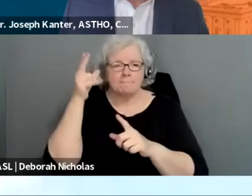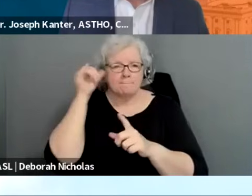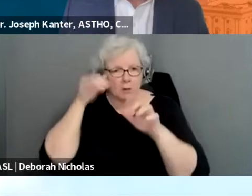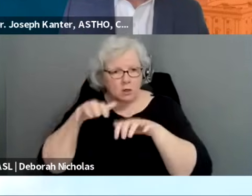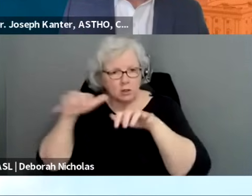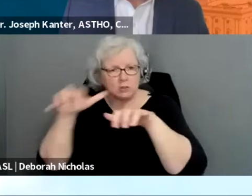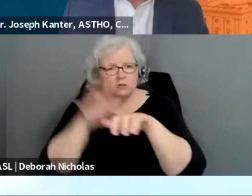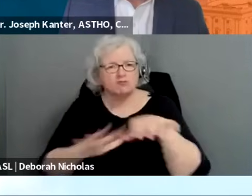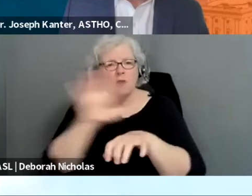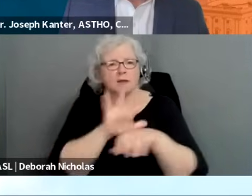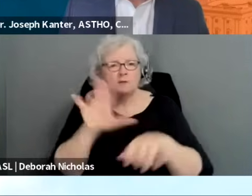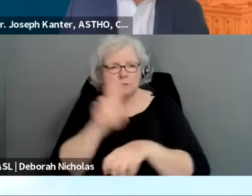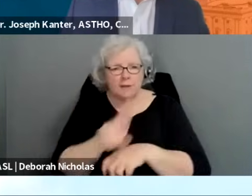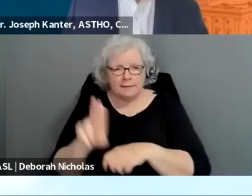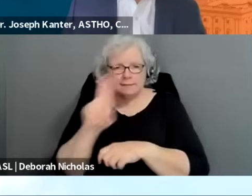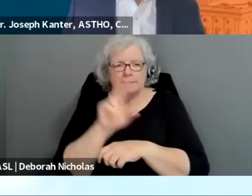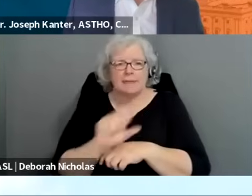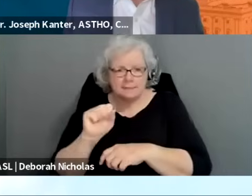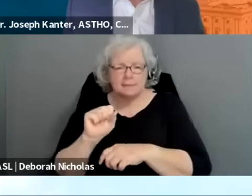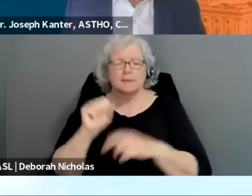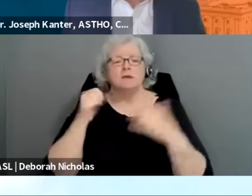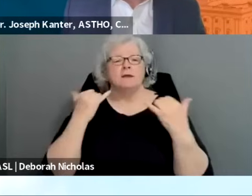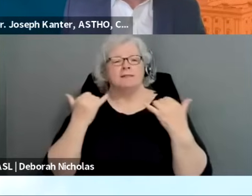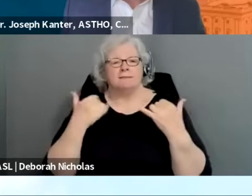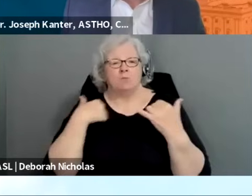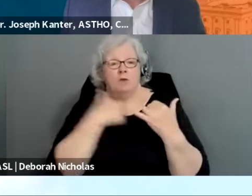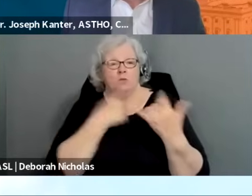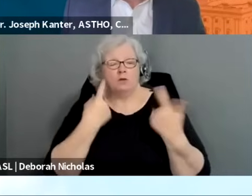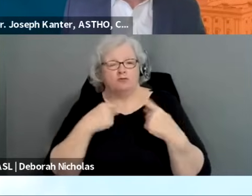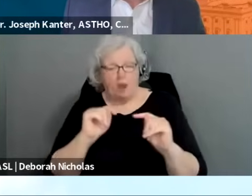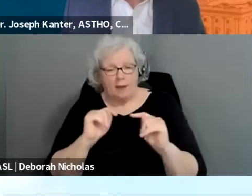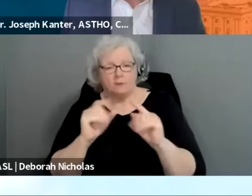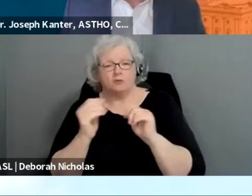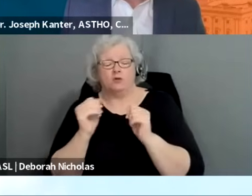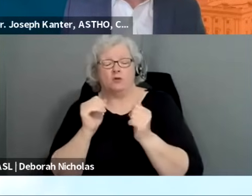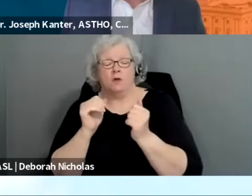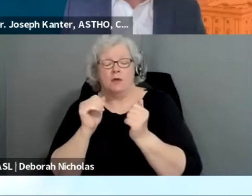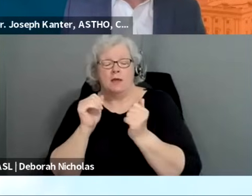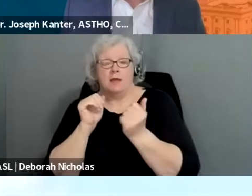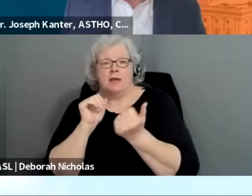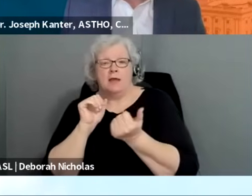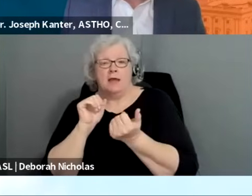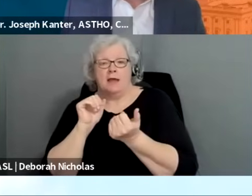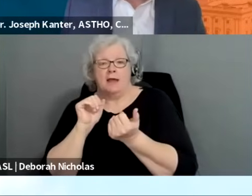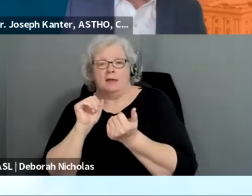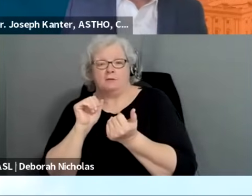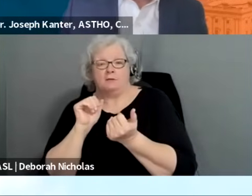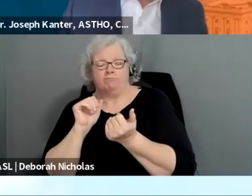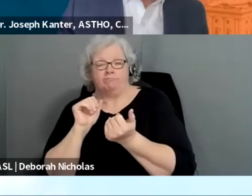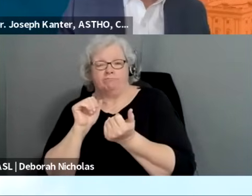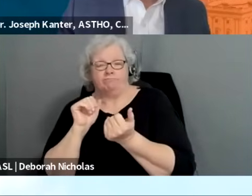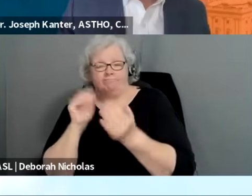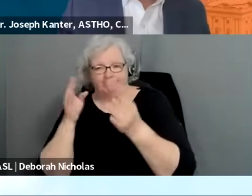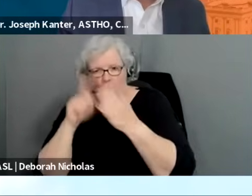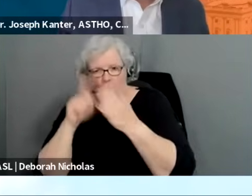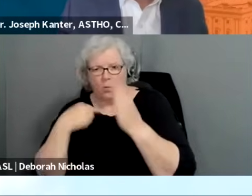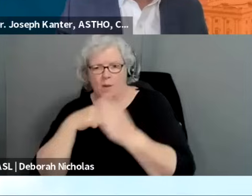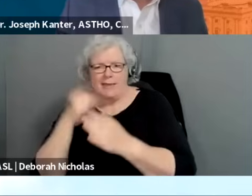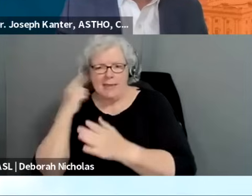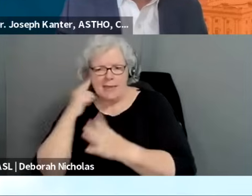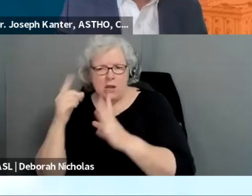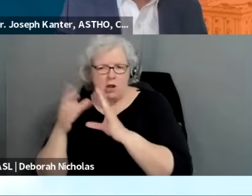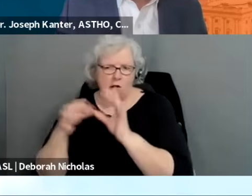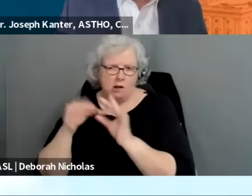point, we are trying to address, again, what we hear is anecdotal reluctance by just sharing more